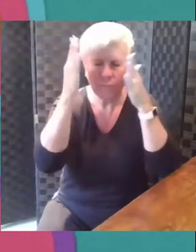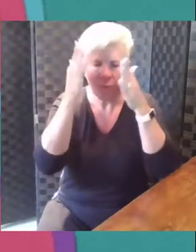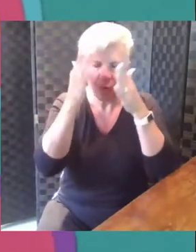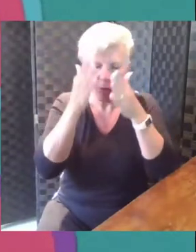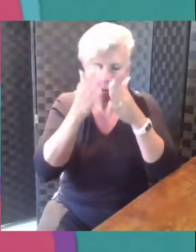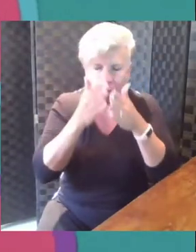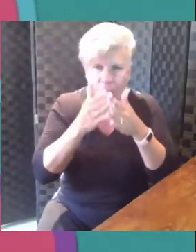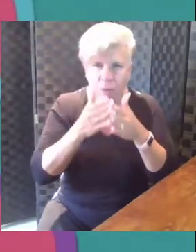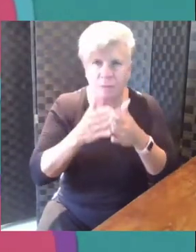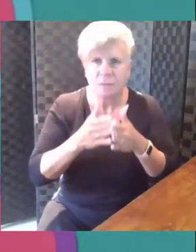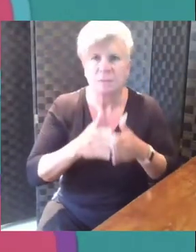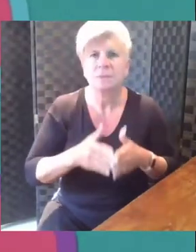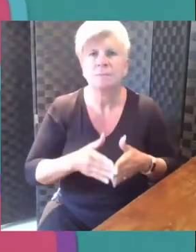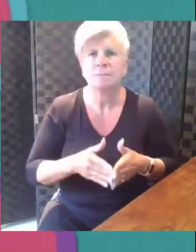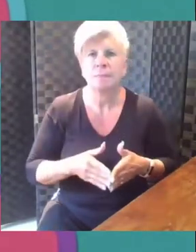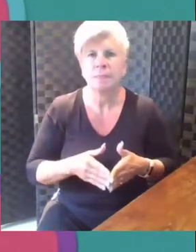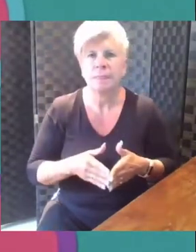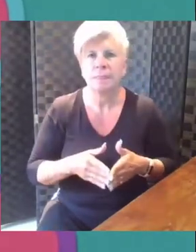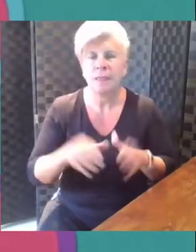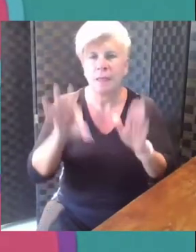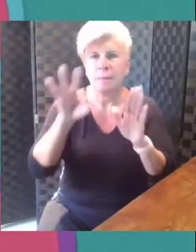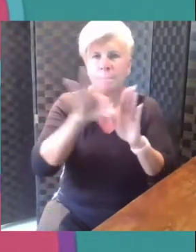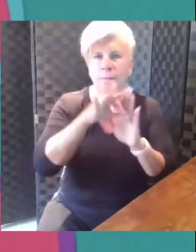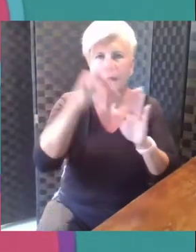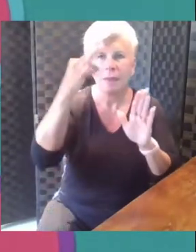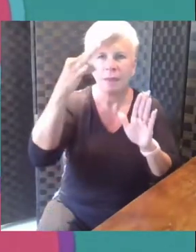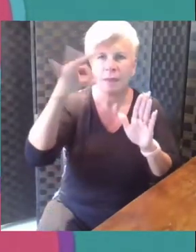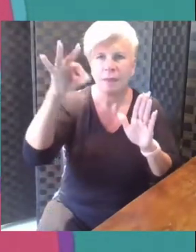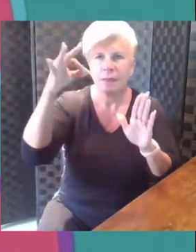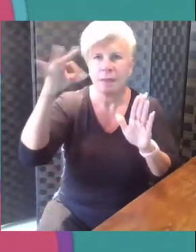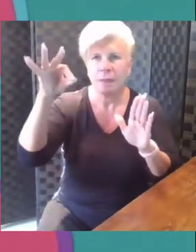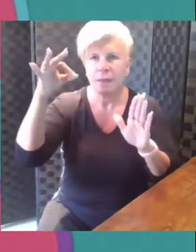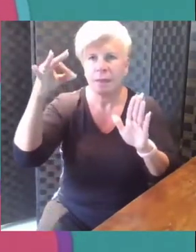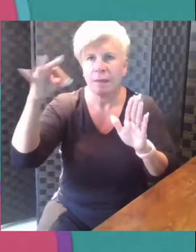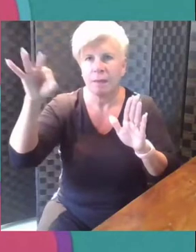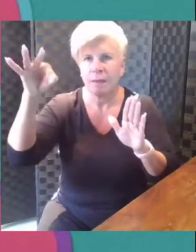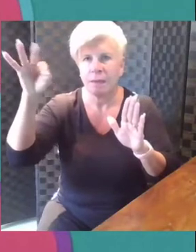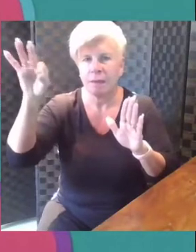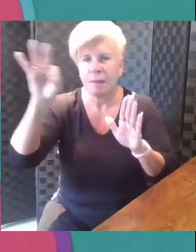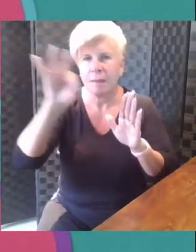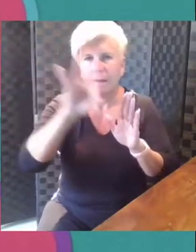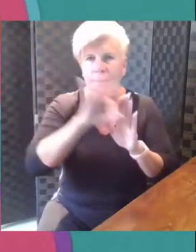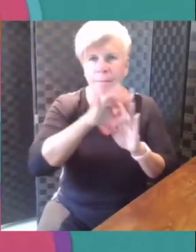more. Now this bell is ringing. Can you hear that?